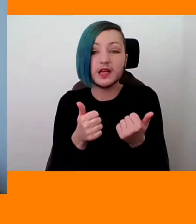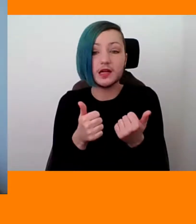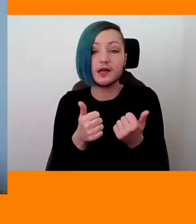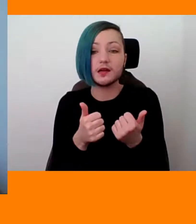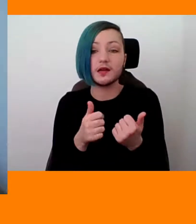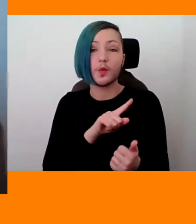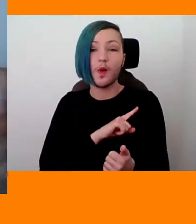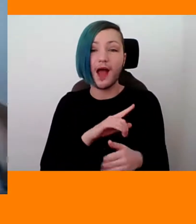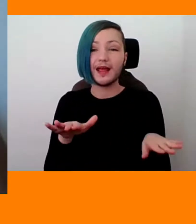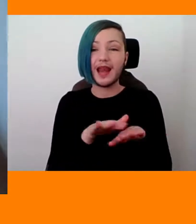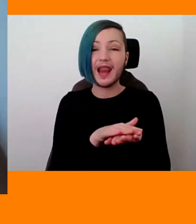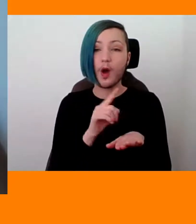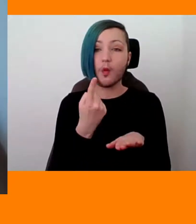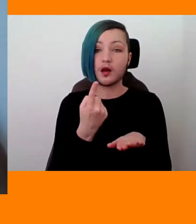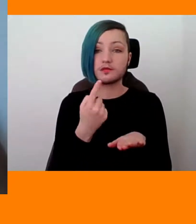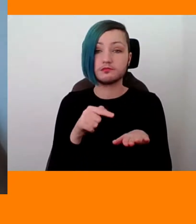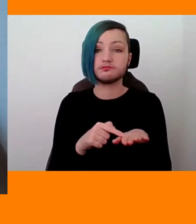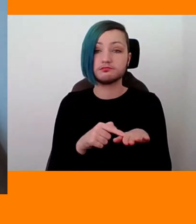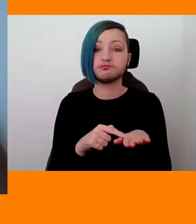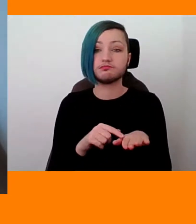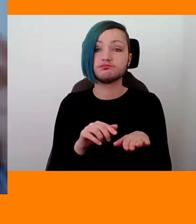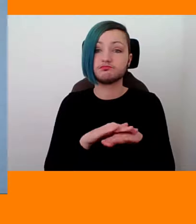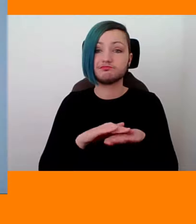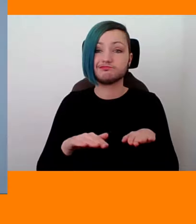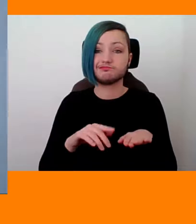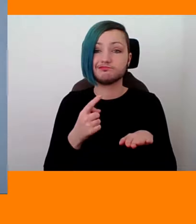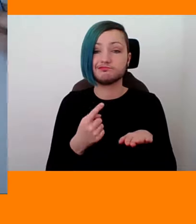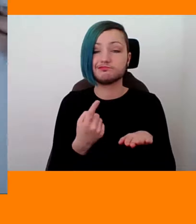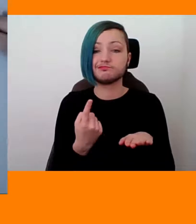the first layer. So once you've done that,